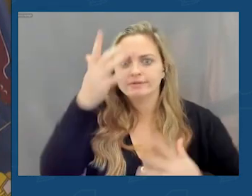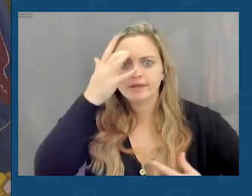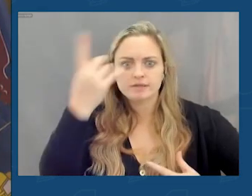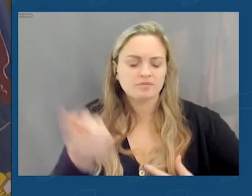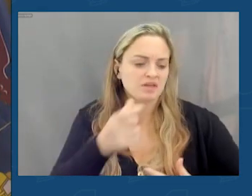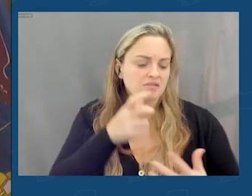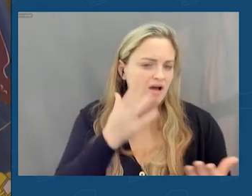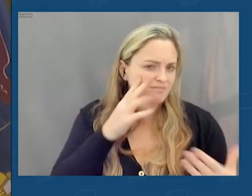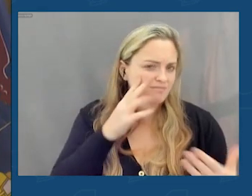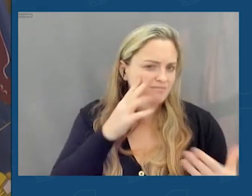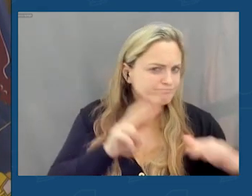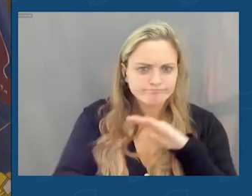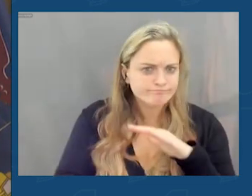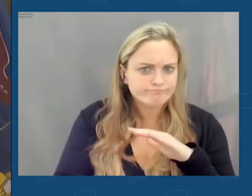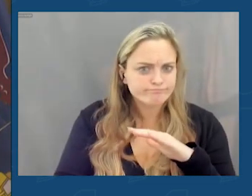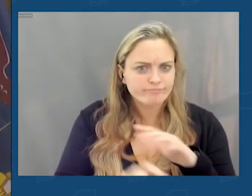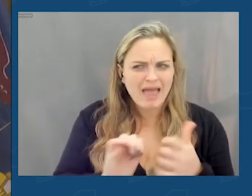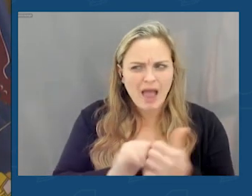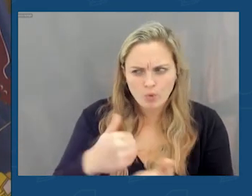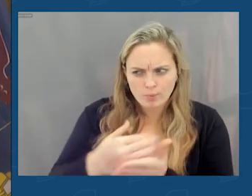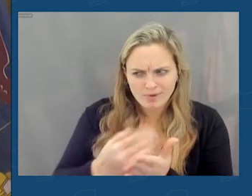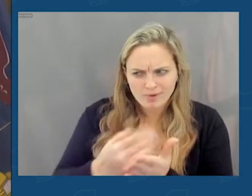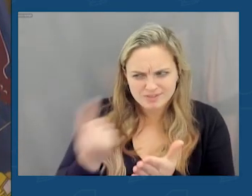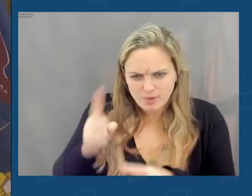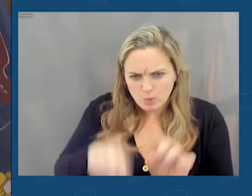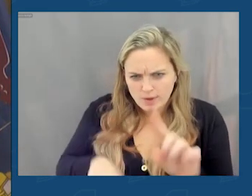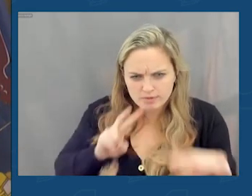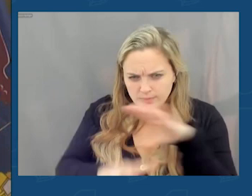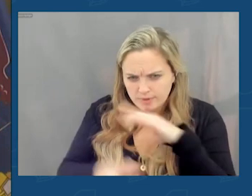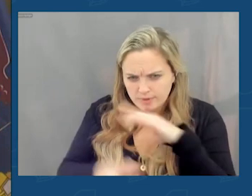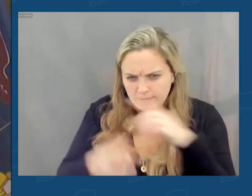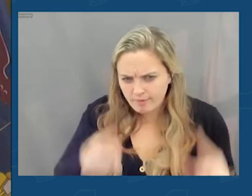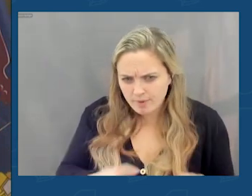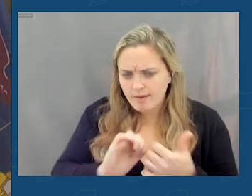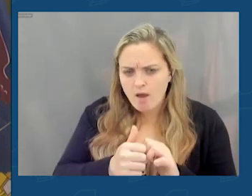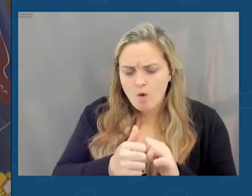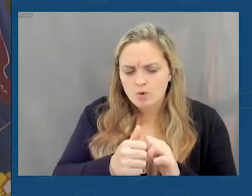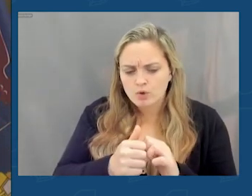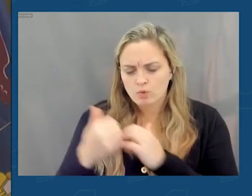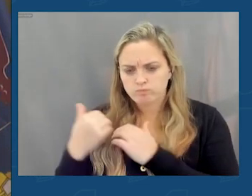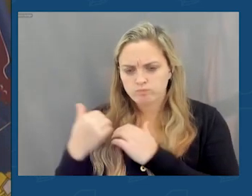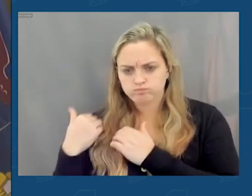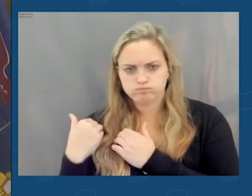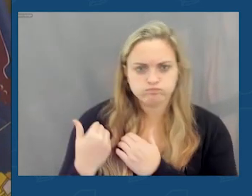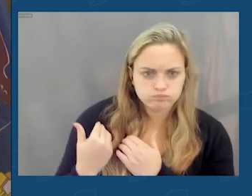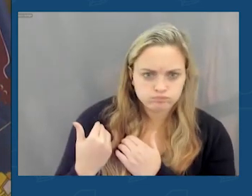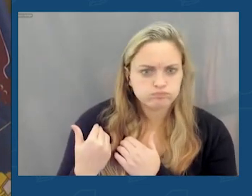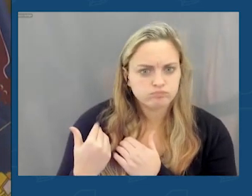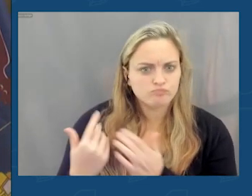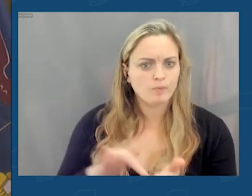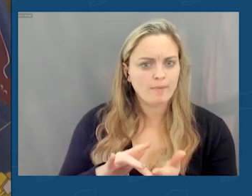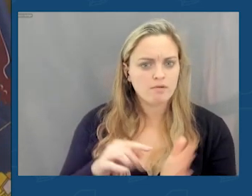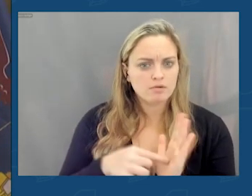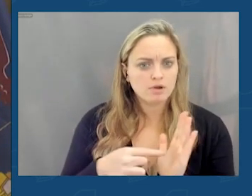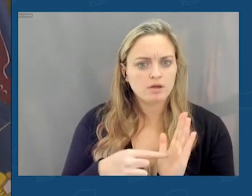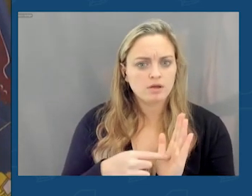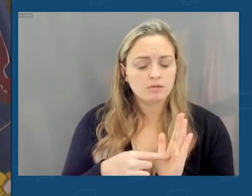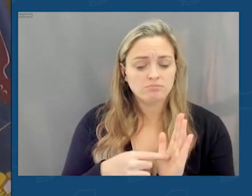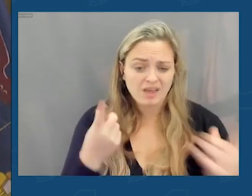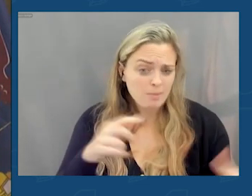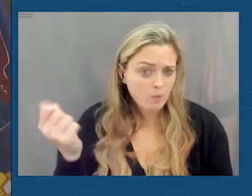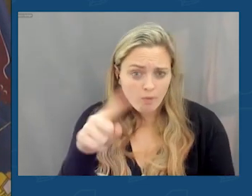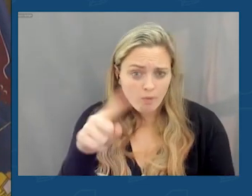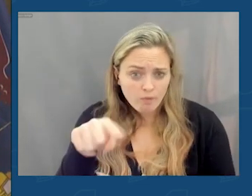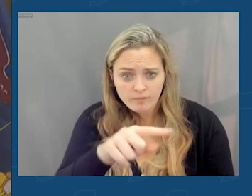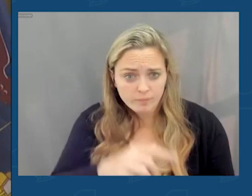unforeseen? So that's what we're talking about, how to get out from under that debt. And it can happen to any of us. But again, as I